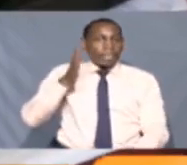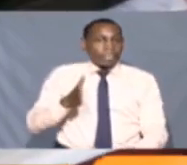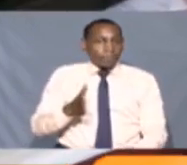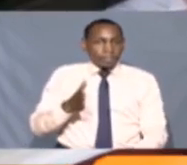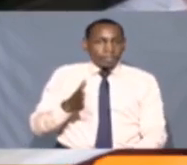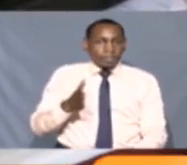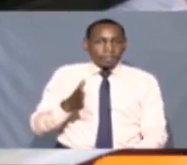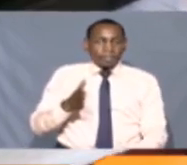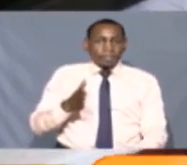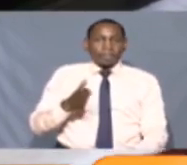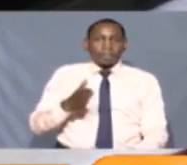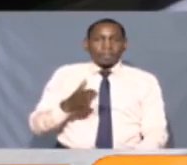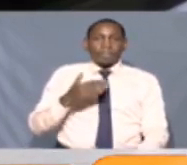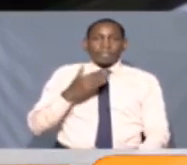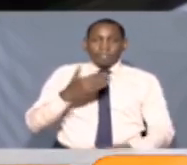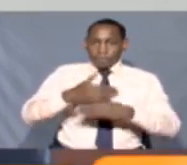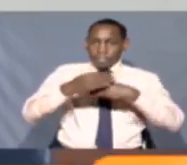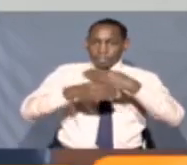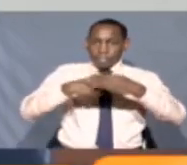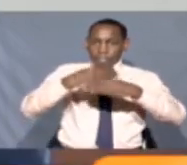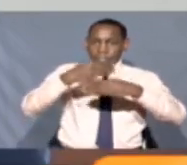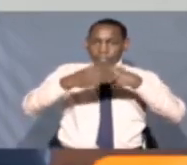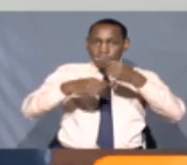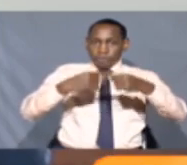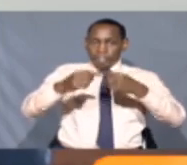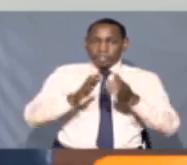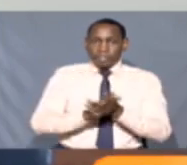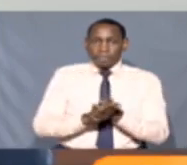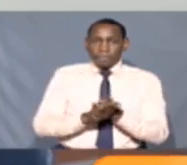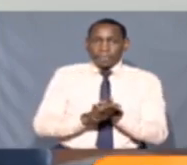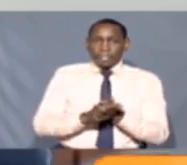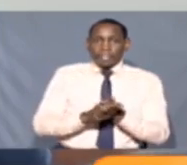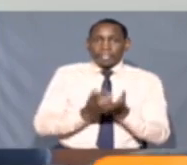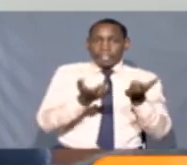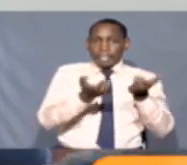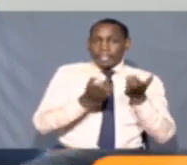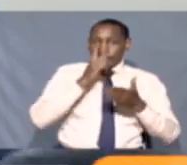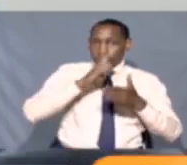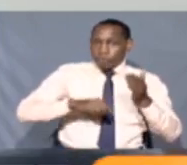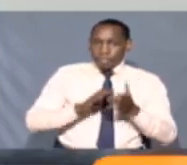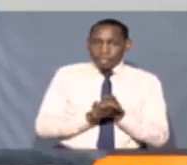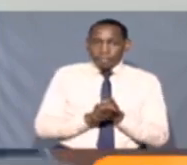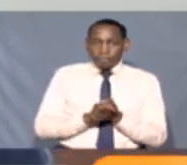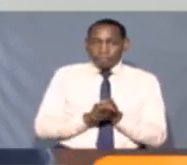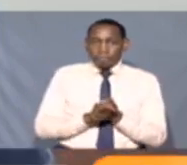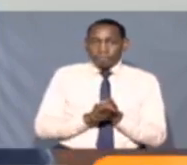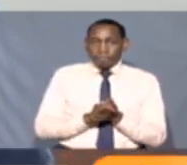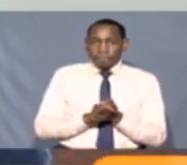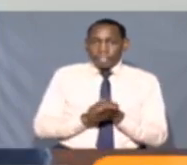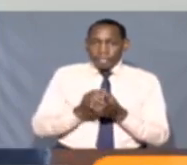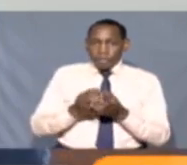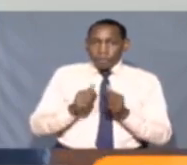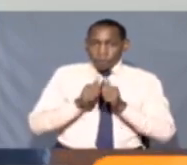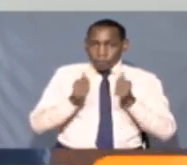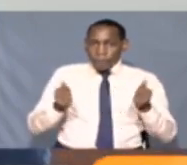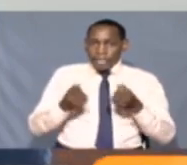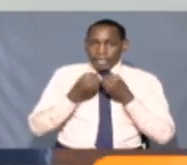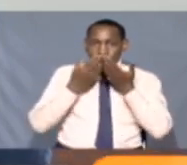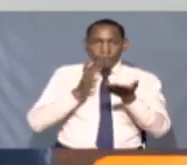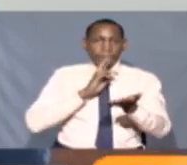for any construction project to take place. All that is required in law is a properly detailed report